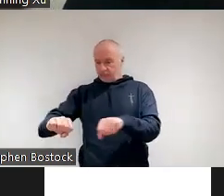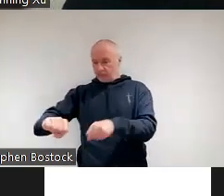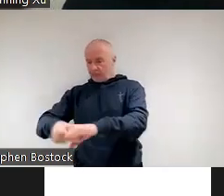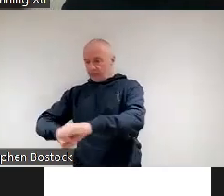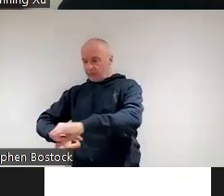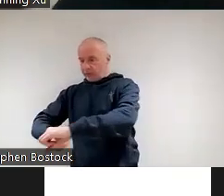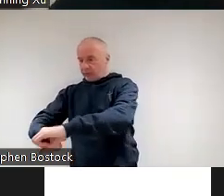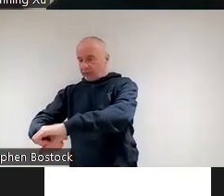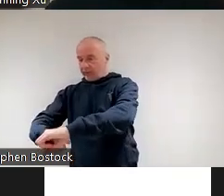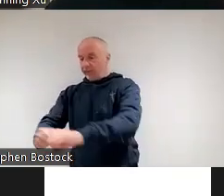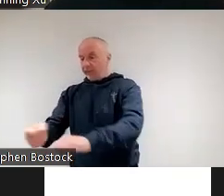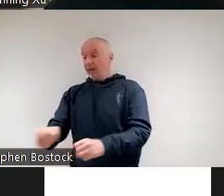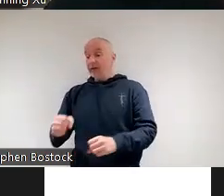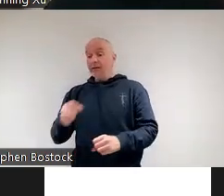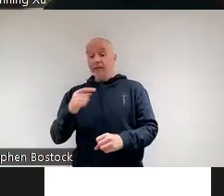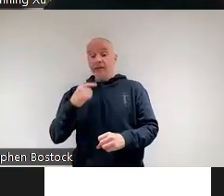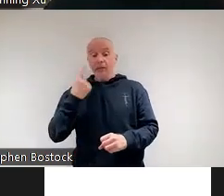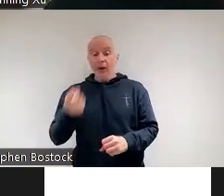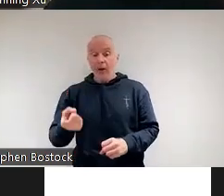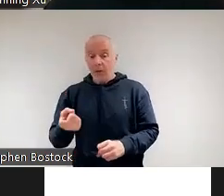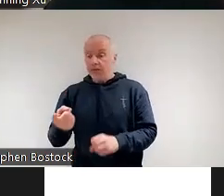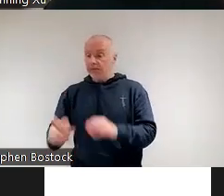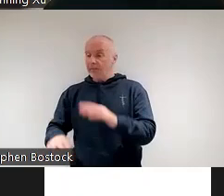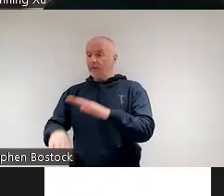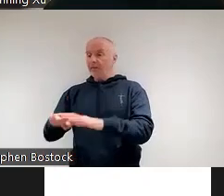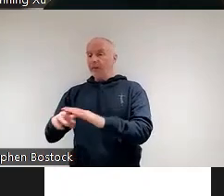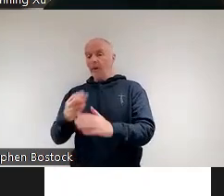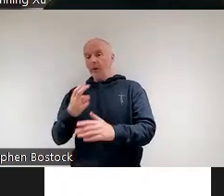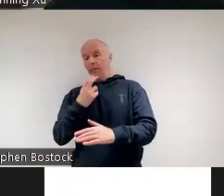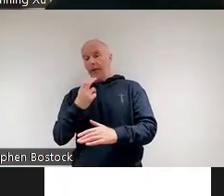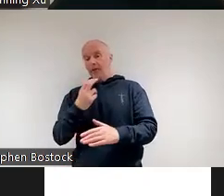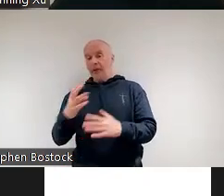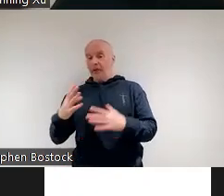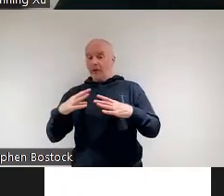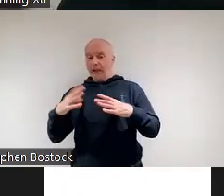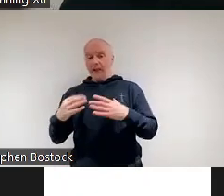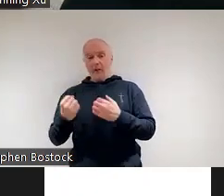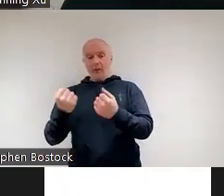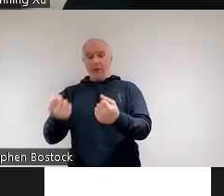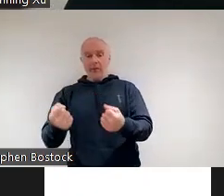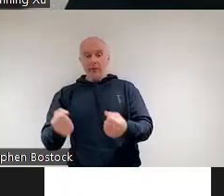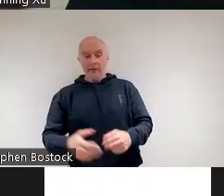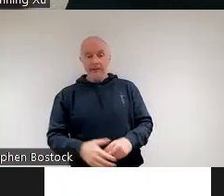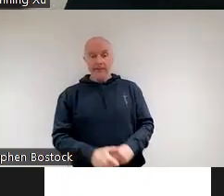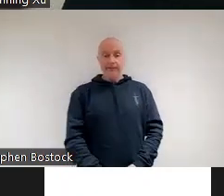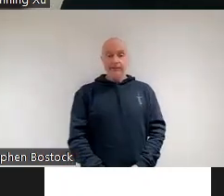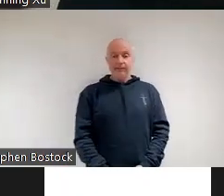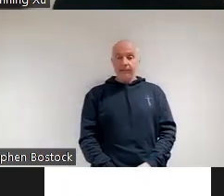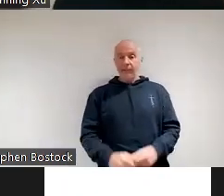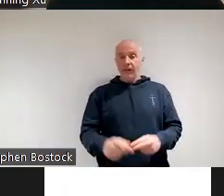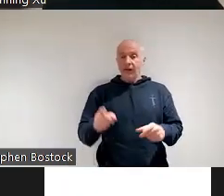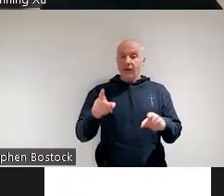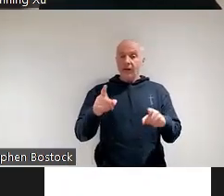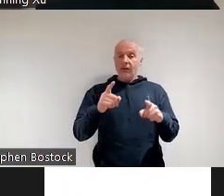to drive. DC charger, of course, is something also very popular. Normally, of course, no one will install DC charger at home. But DC charger is